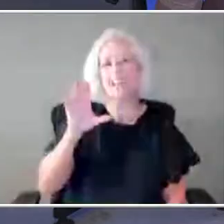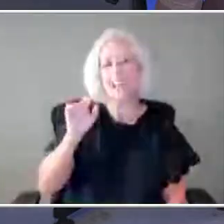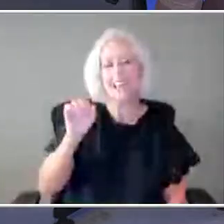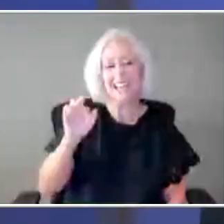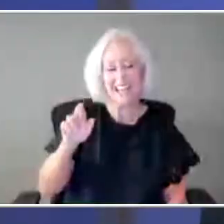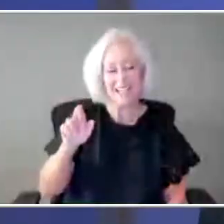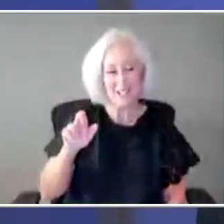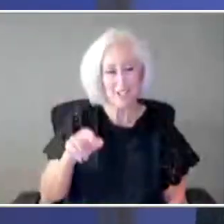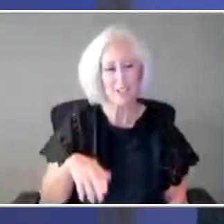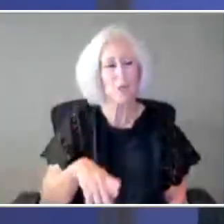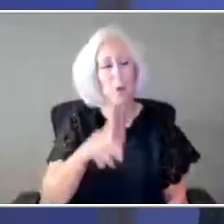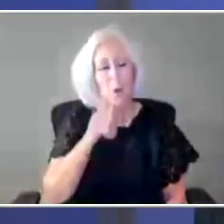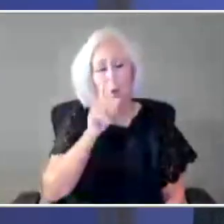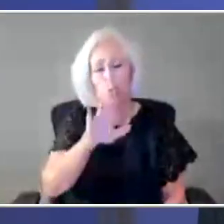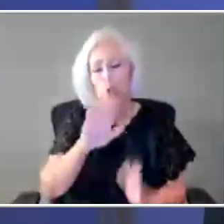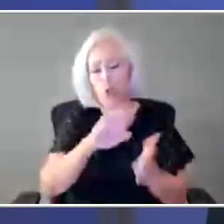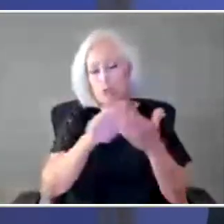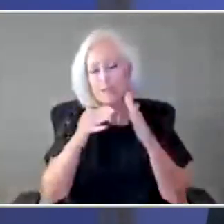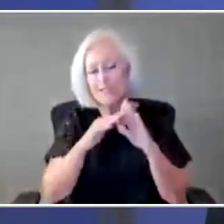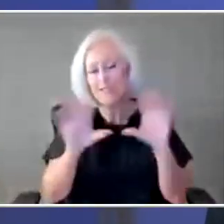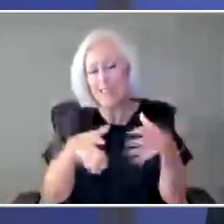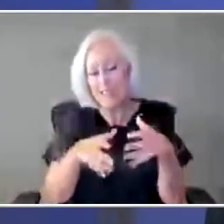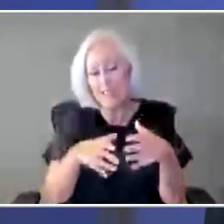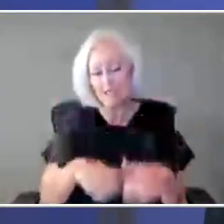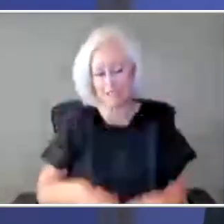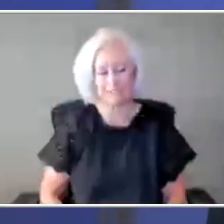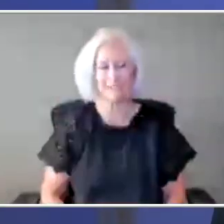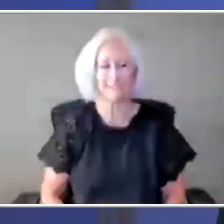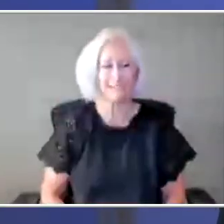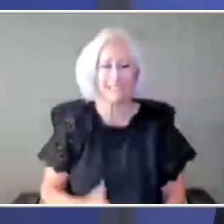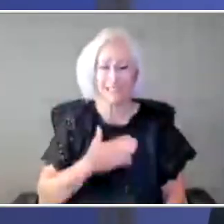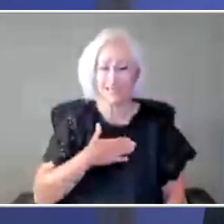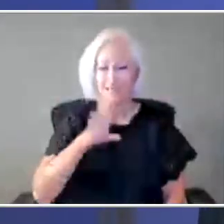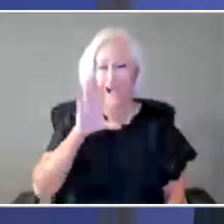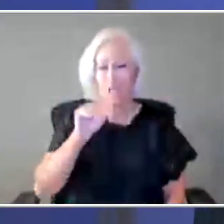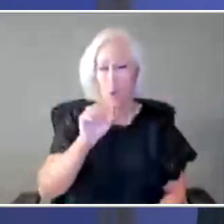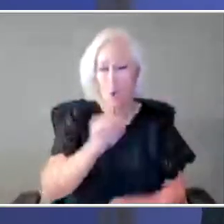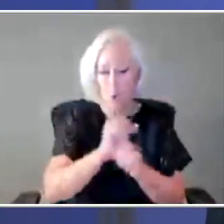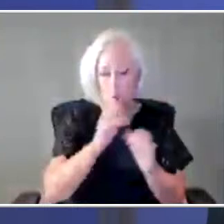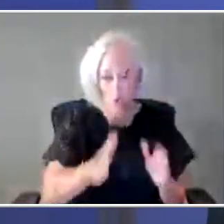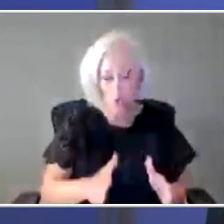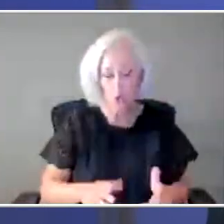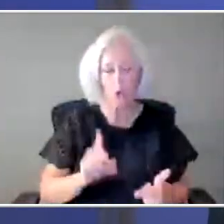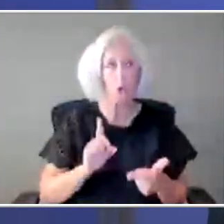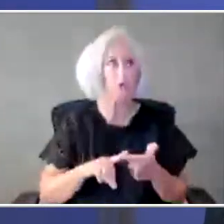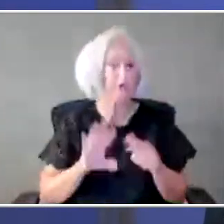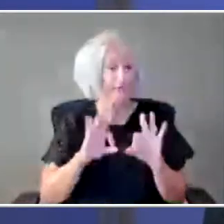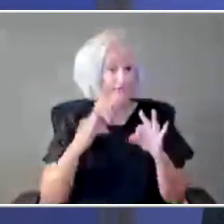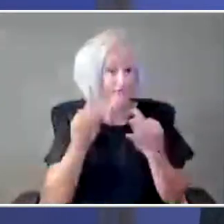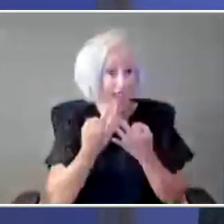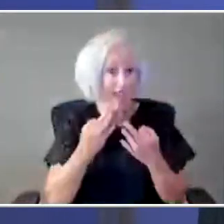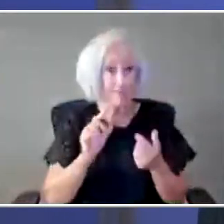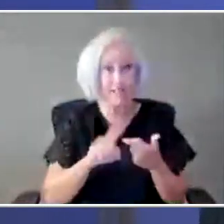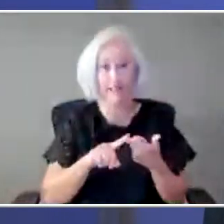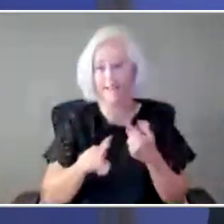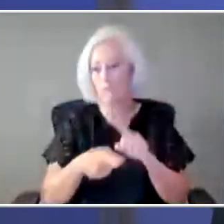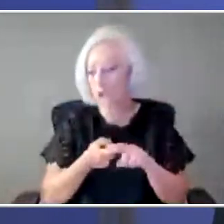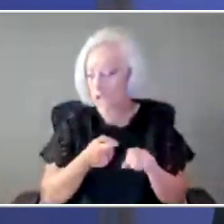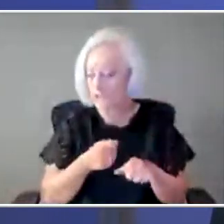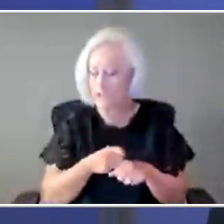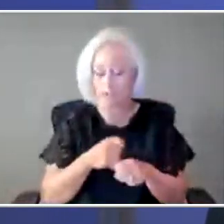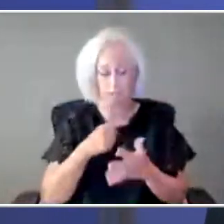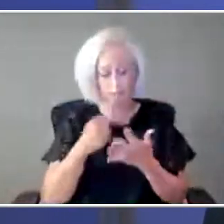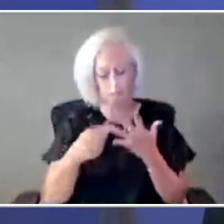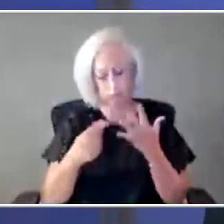many, many. My coworkers, obviously, my family, my friends. I mean, oh my gosh, I couldn't have done it without them. There is